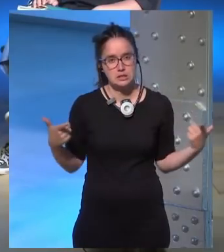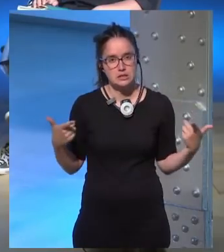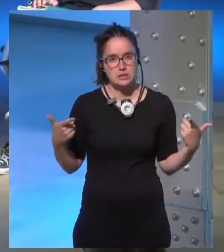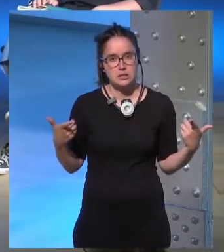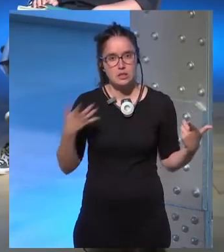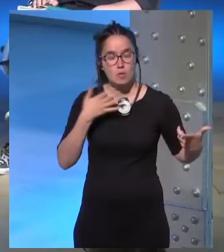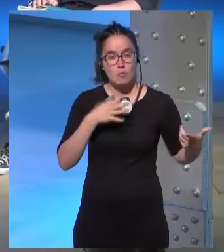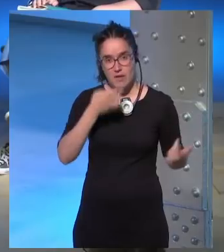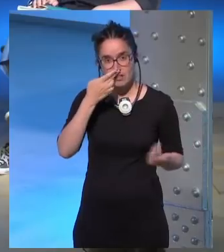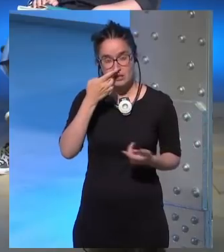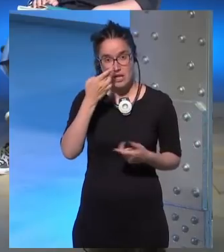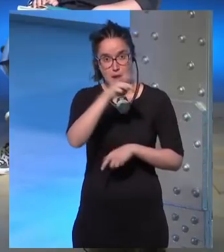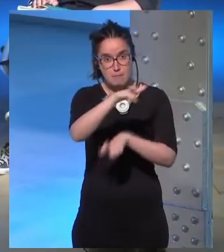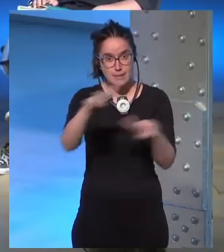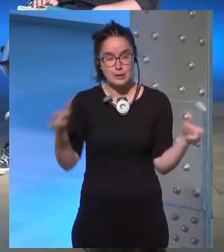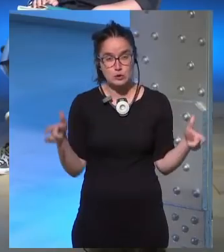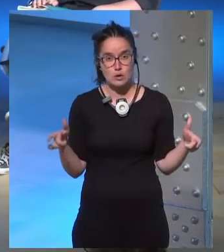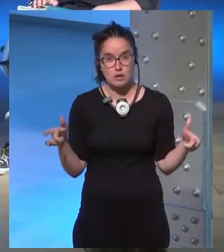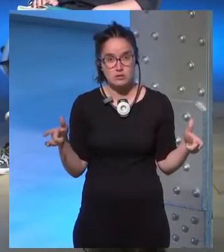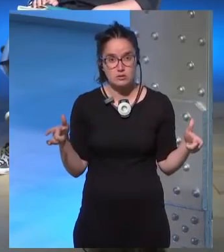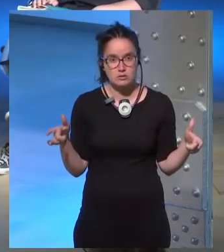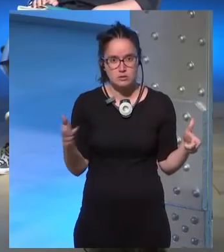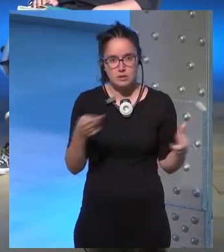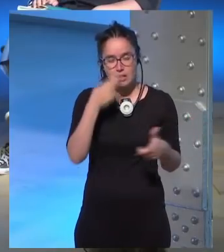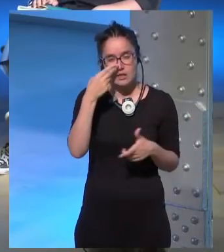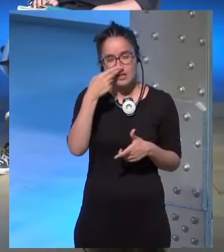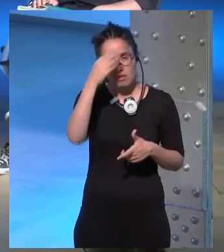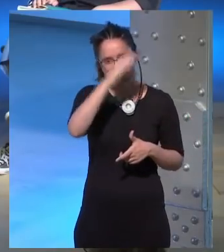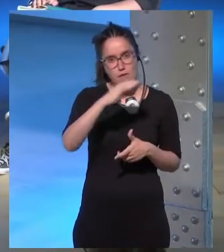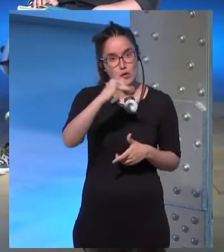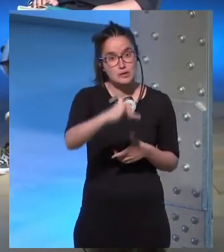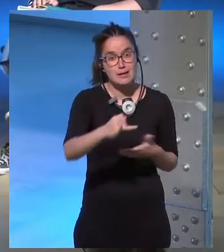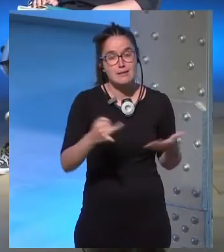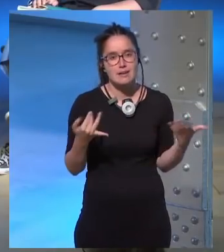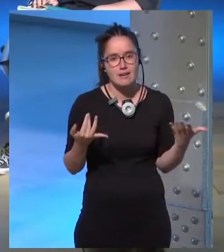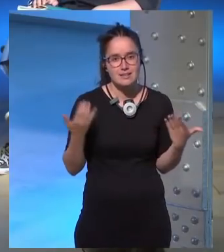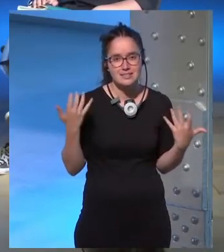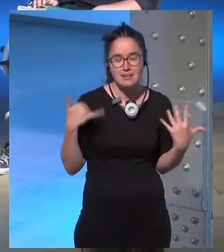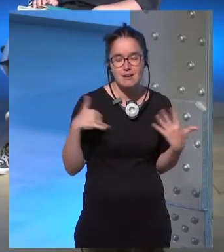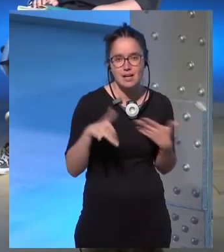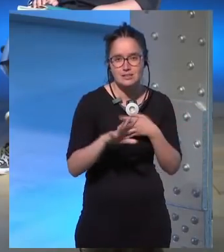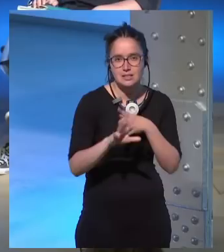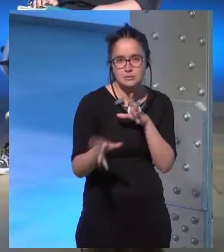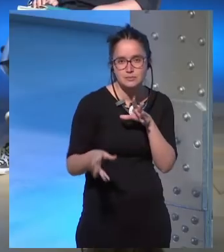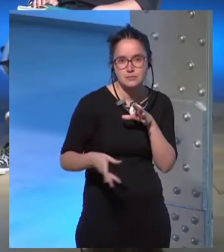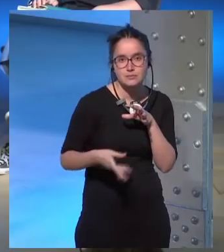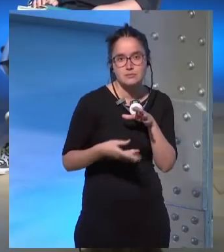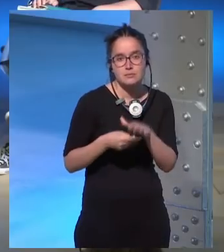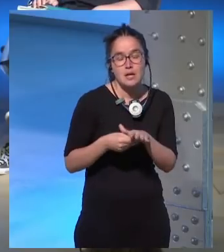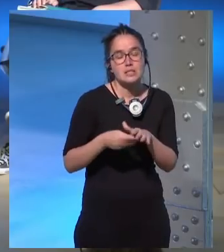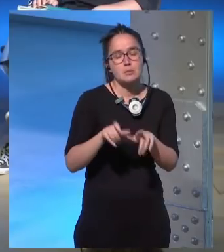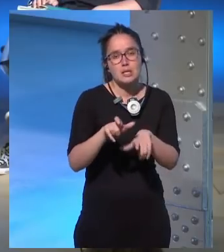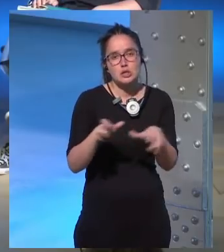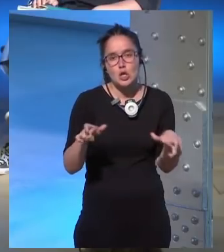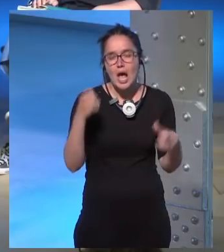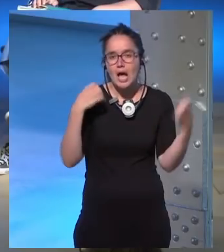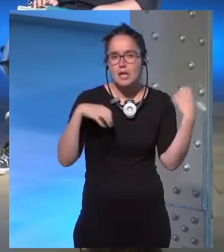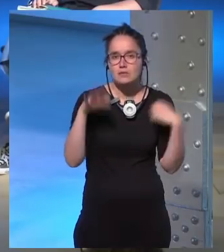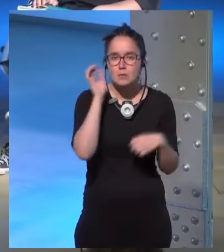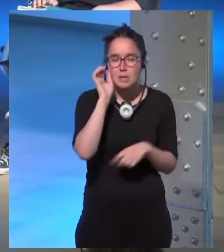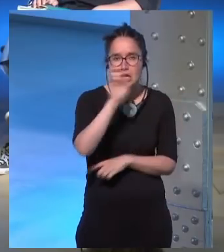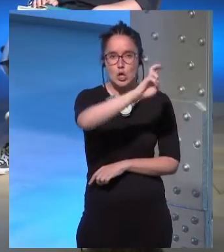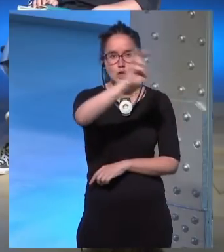books that can interest people who have a scientific vocation, and that also